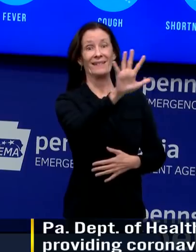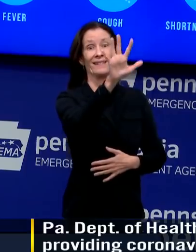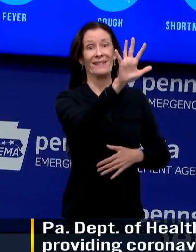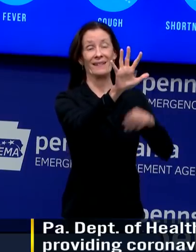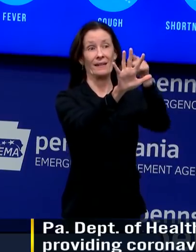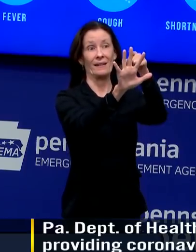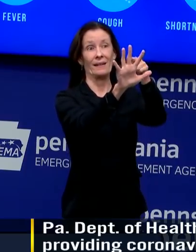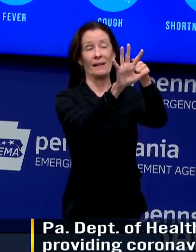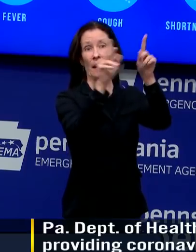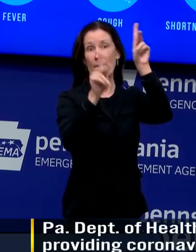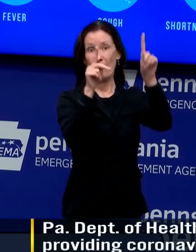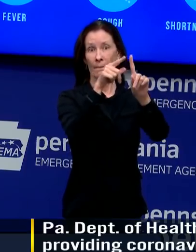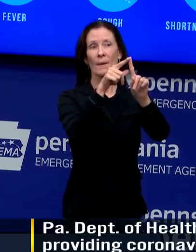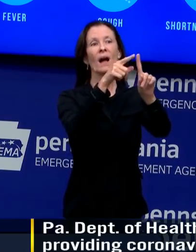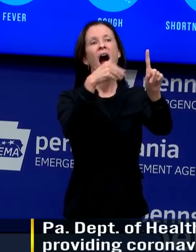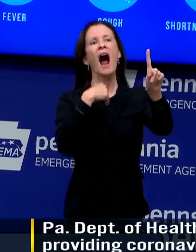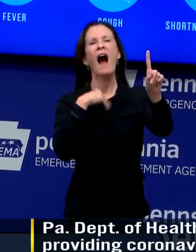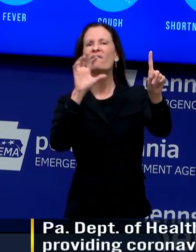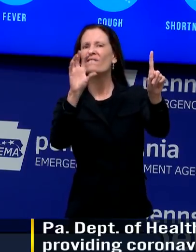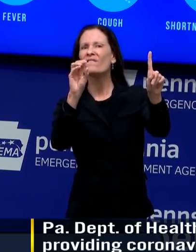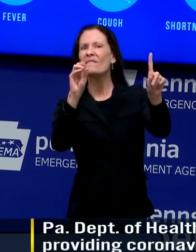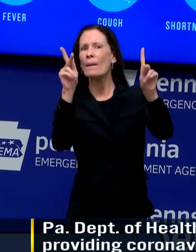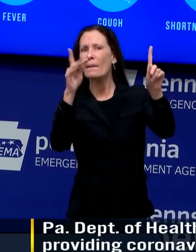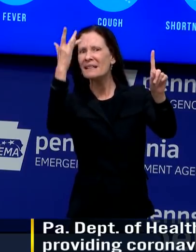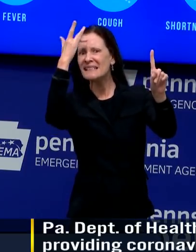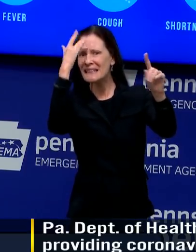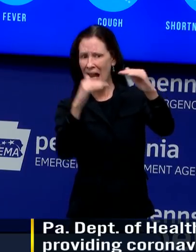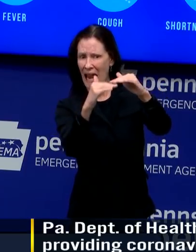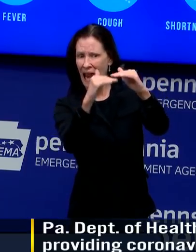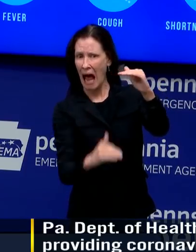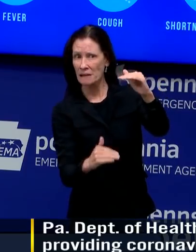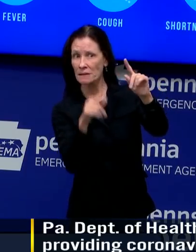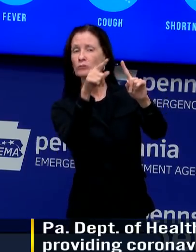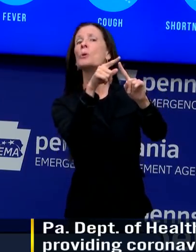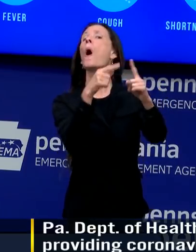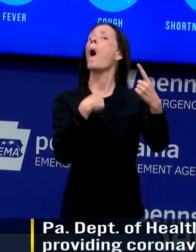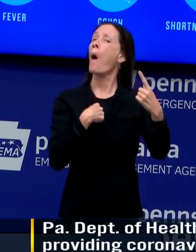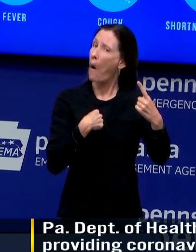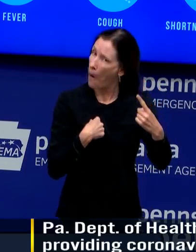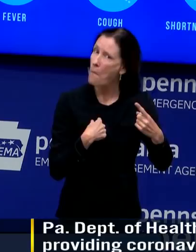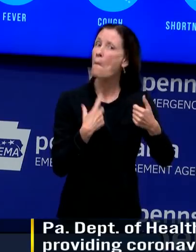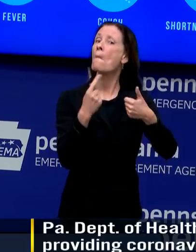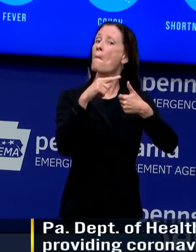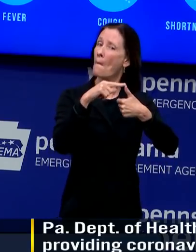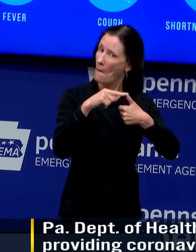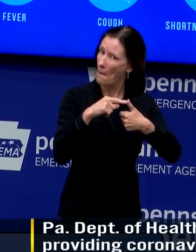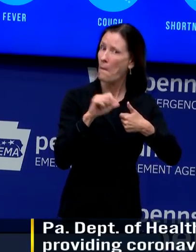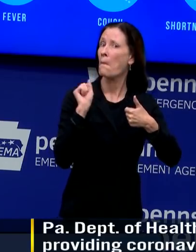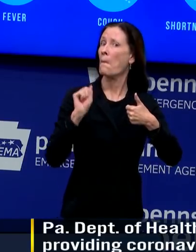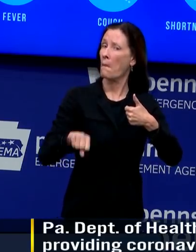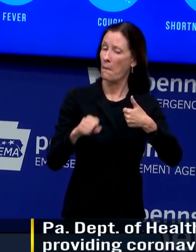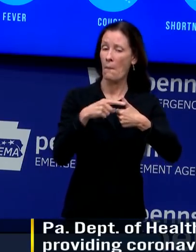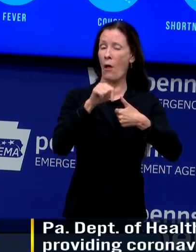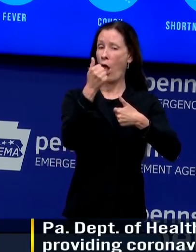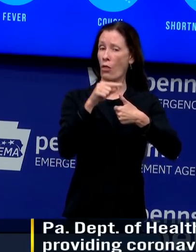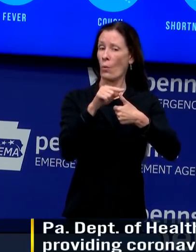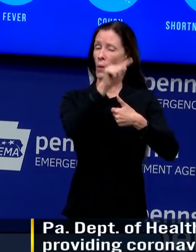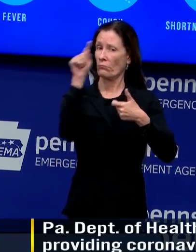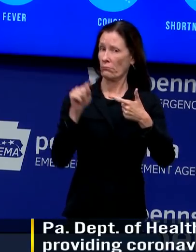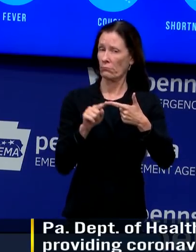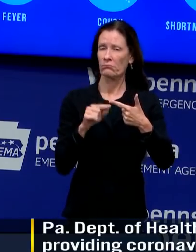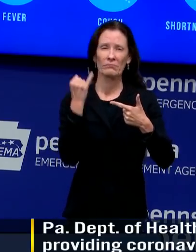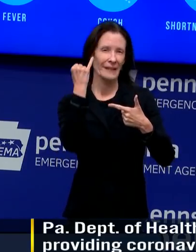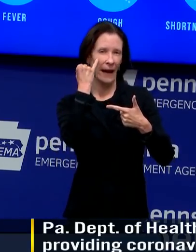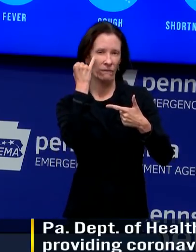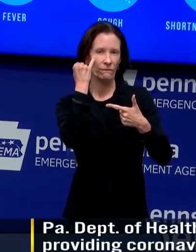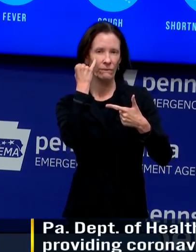work. But we're also going to need to look at areas like testing rates, the ability to investigate cases,